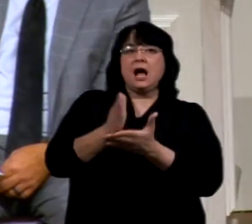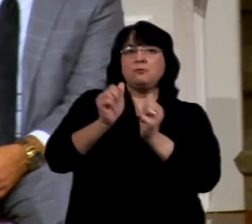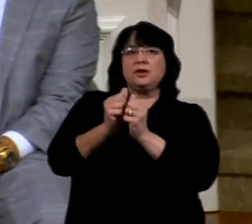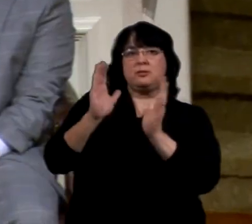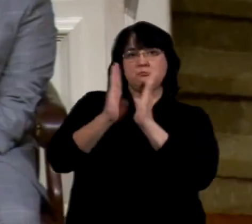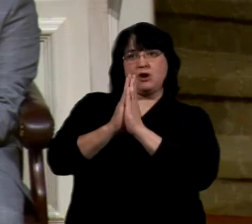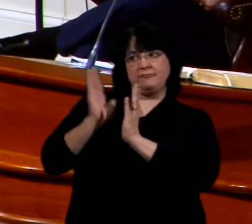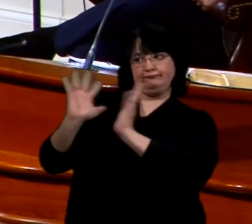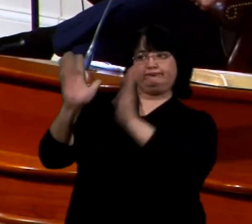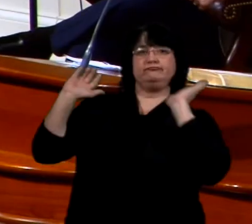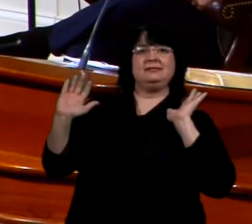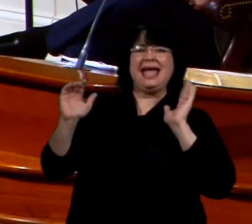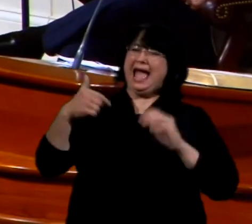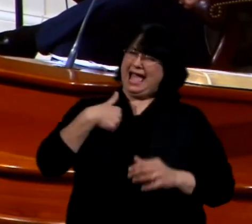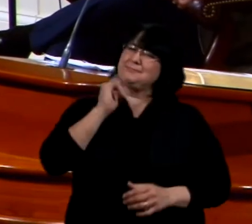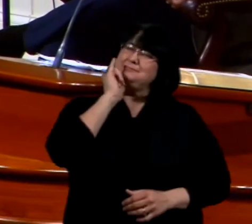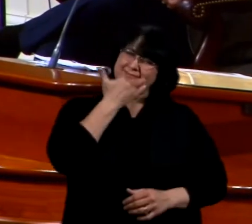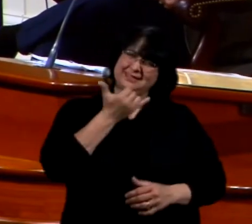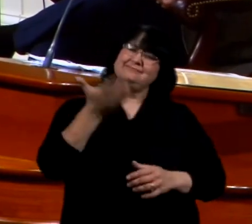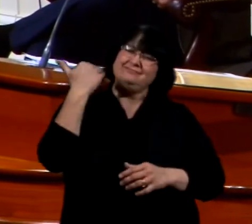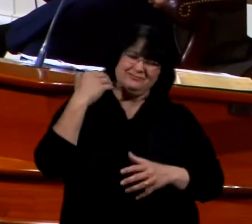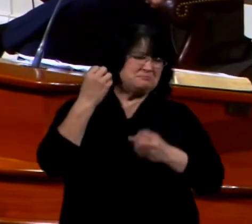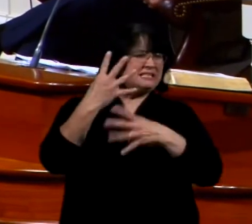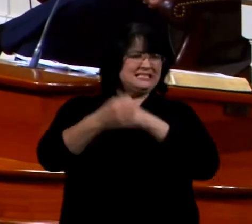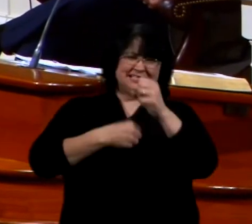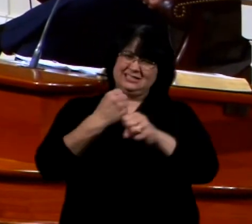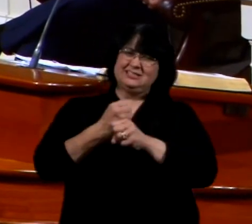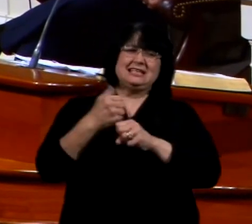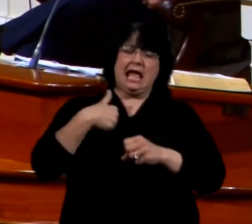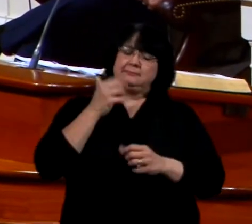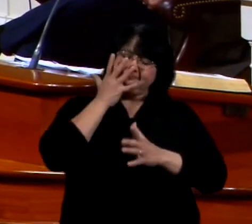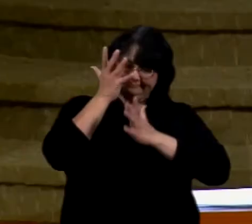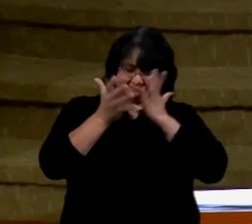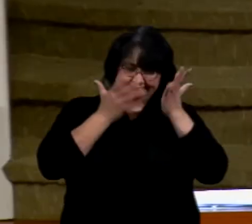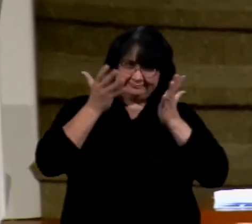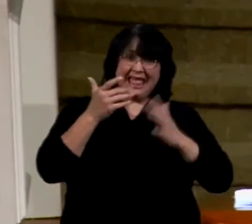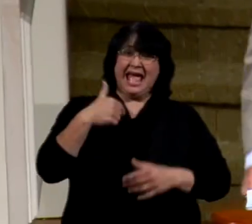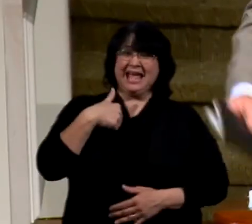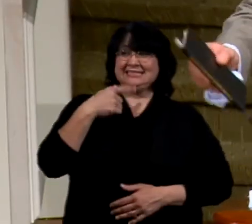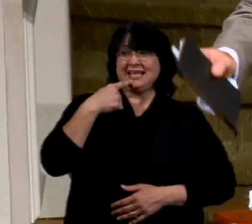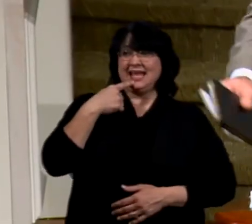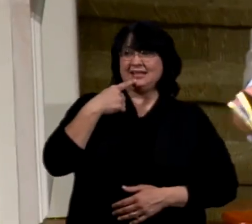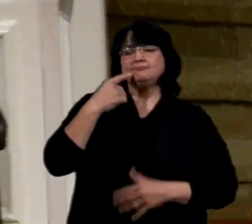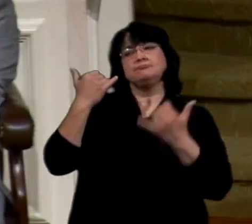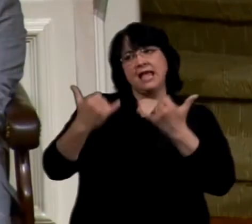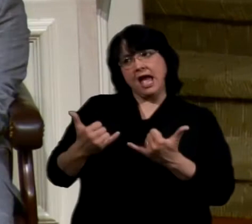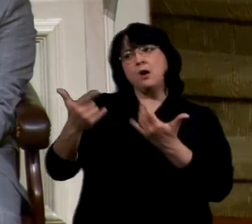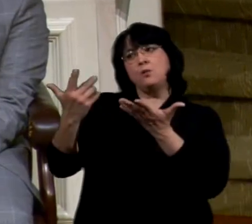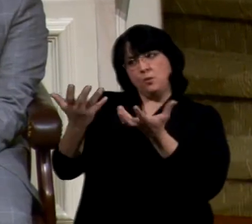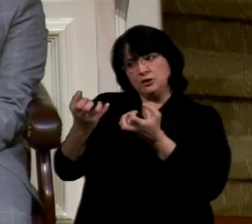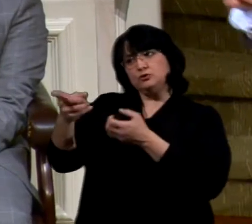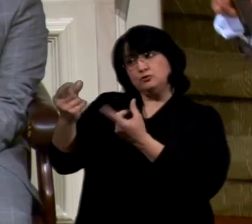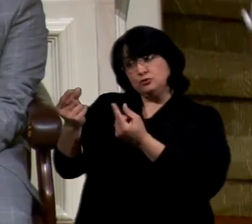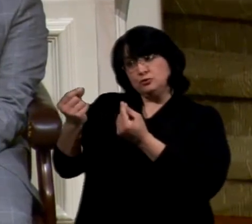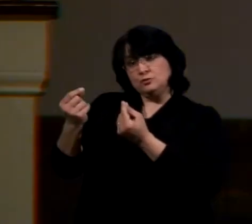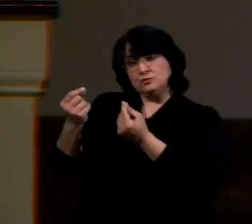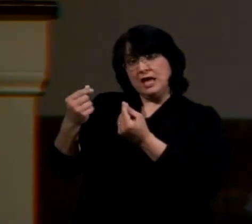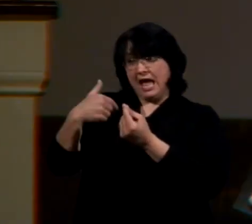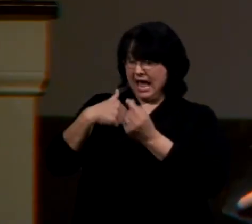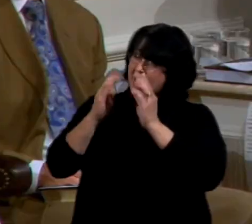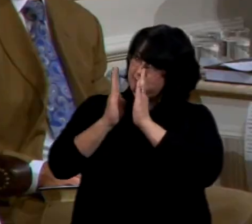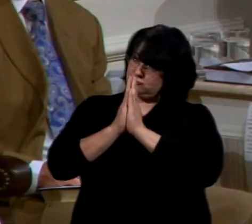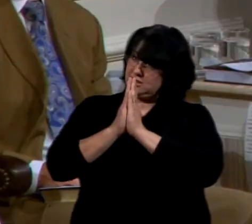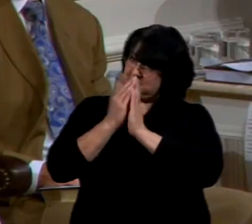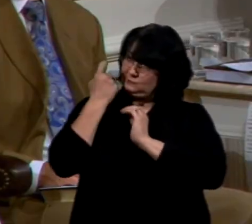mistake for a year, and I regret it, and it's to my shame. I found when I said, here's what I want you to do. I just prayed,